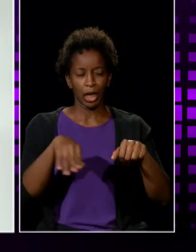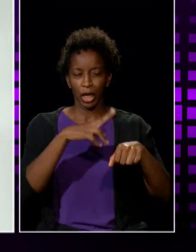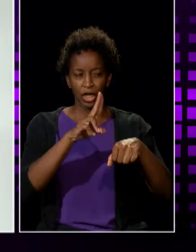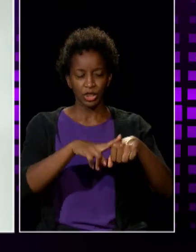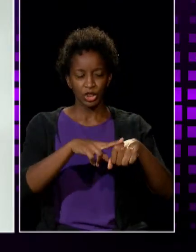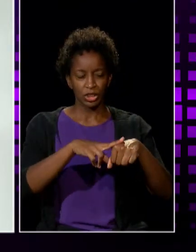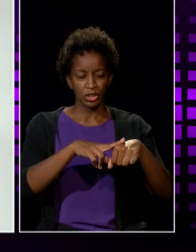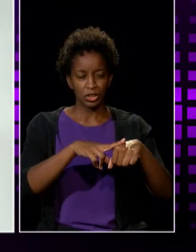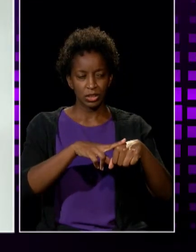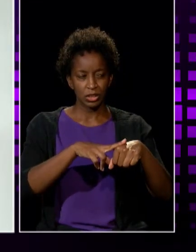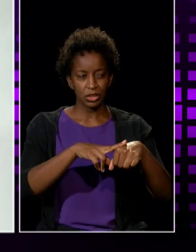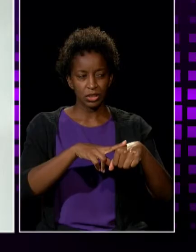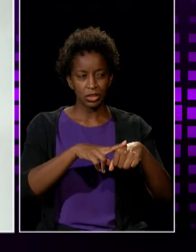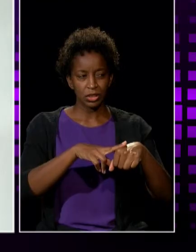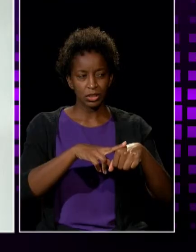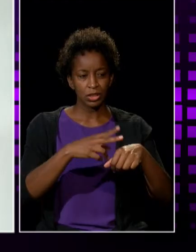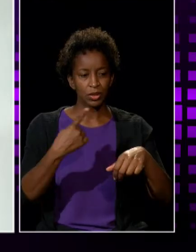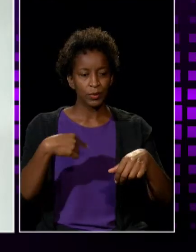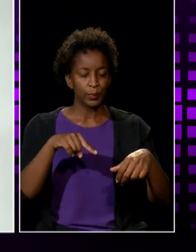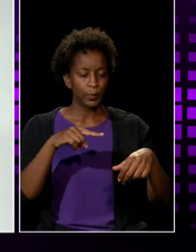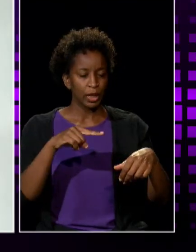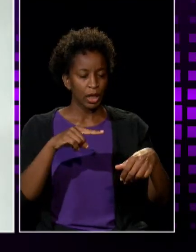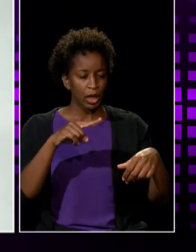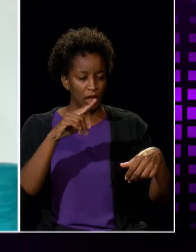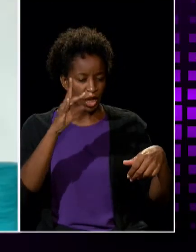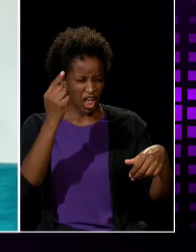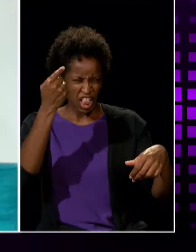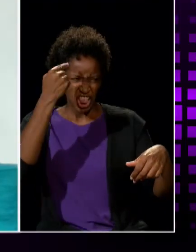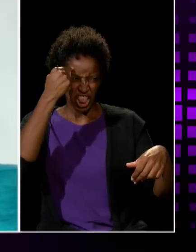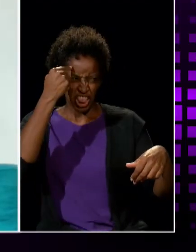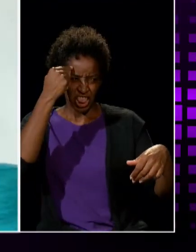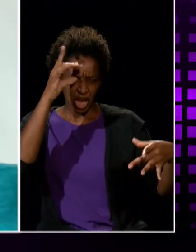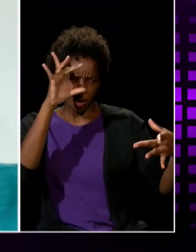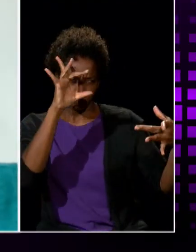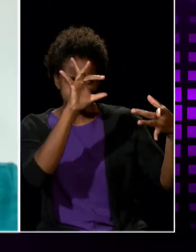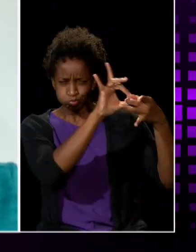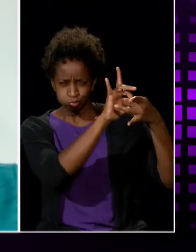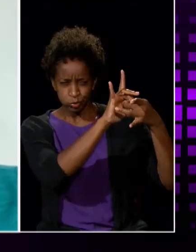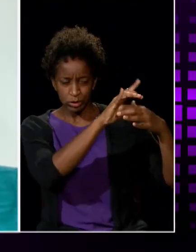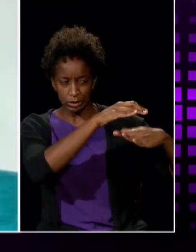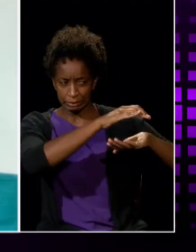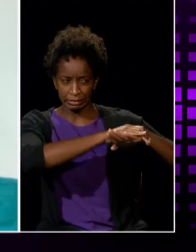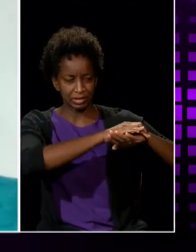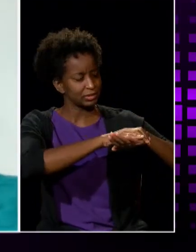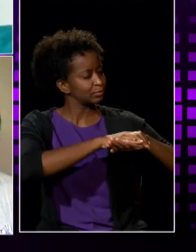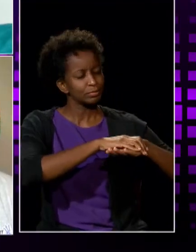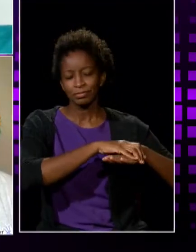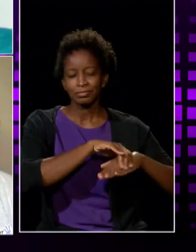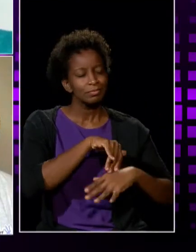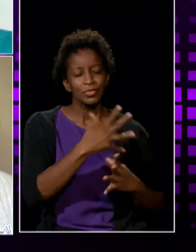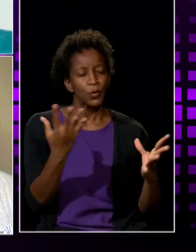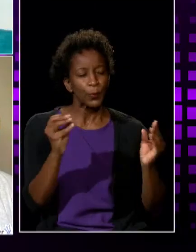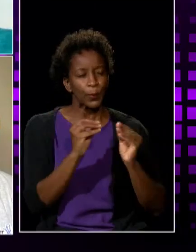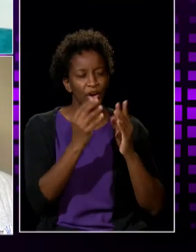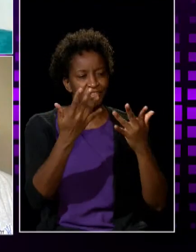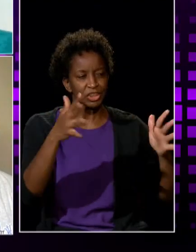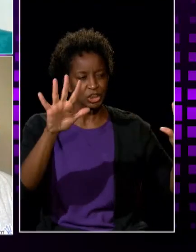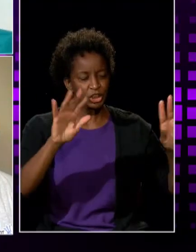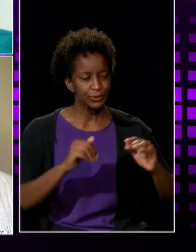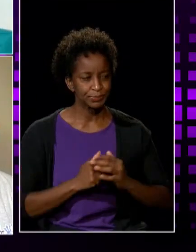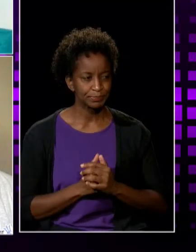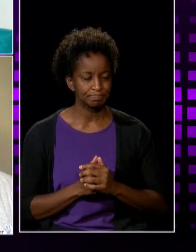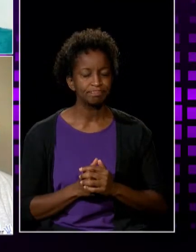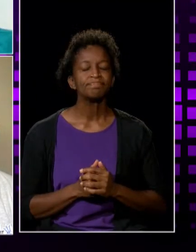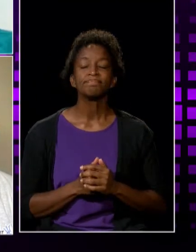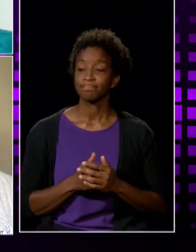can't be bonded to the metropole. Thank you. And Kevin, what are your thoughts on this? How does it